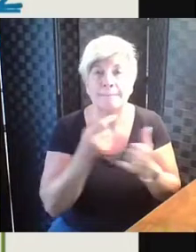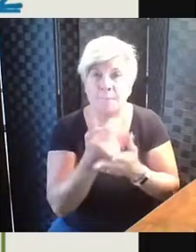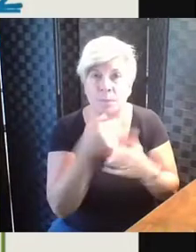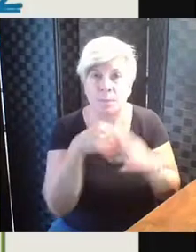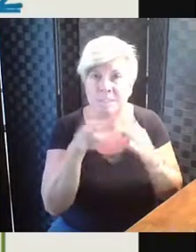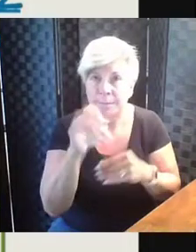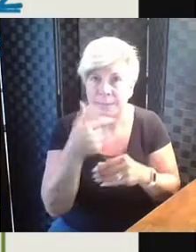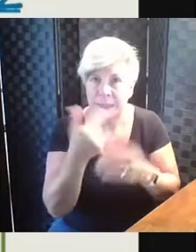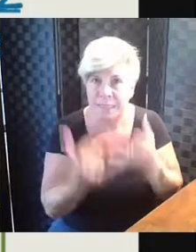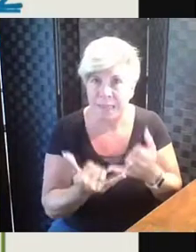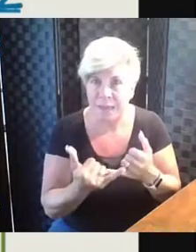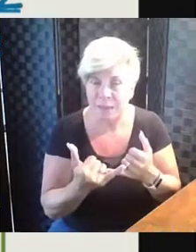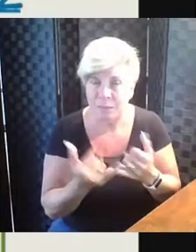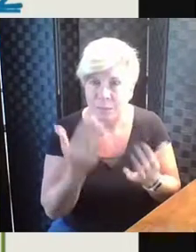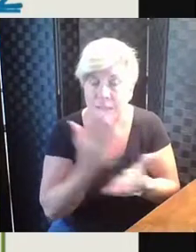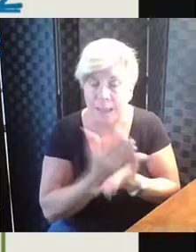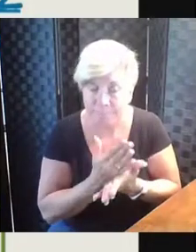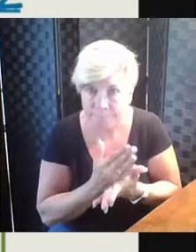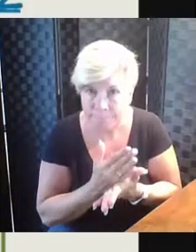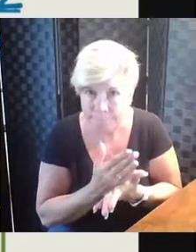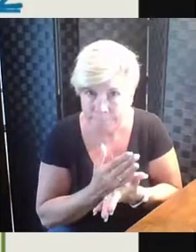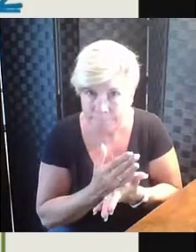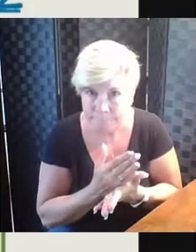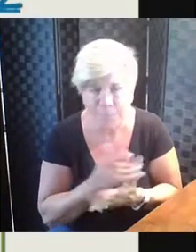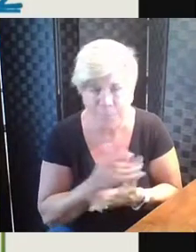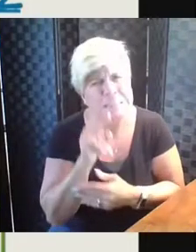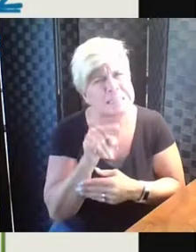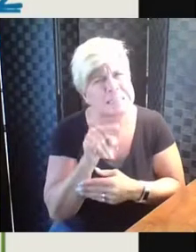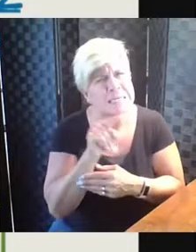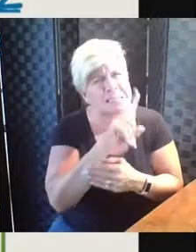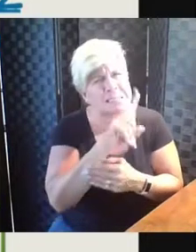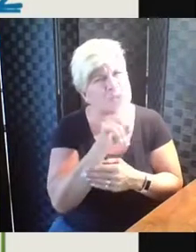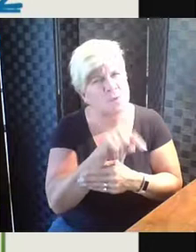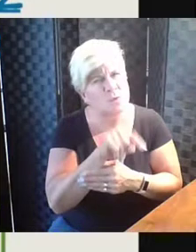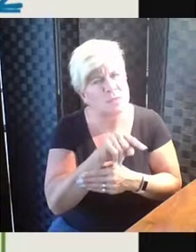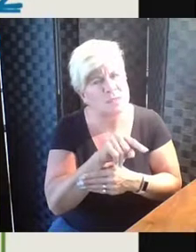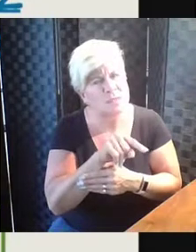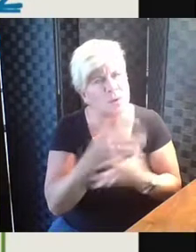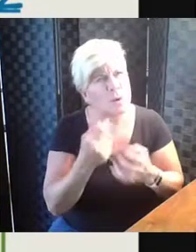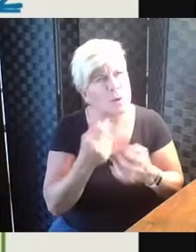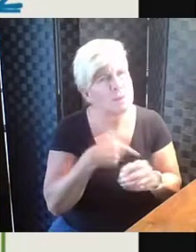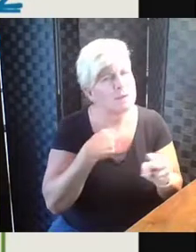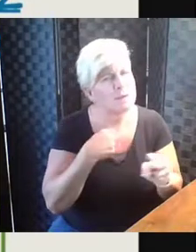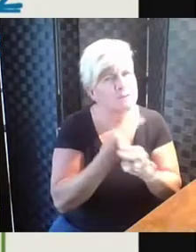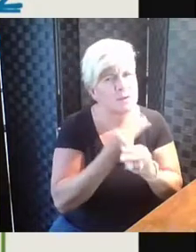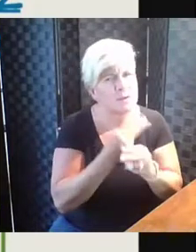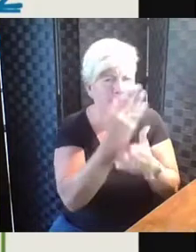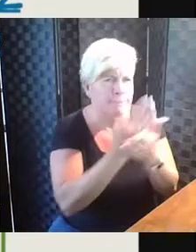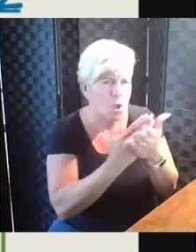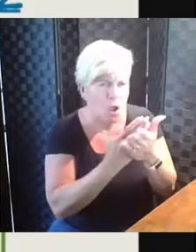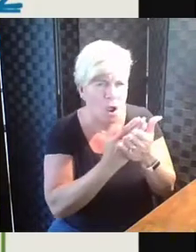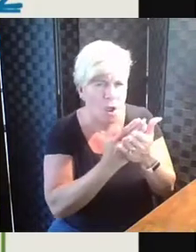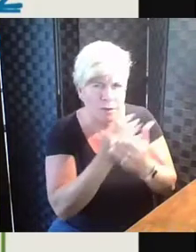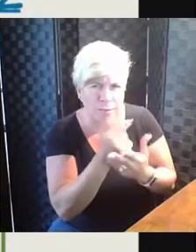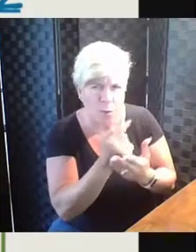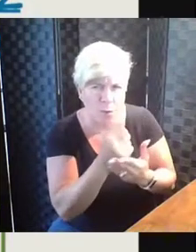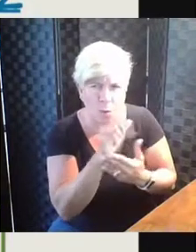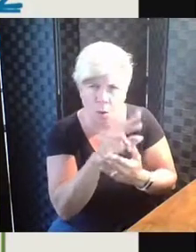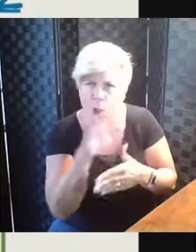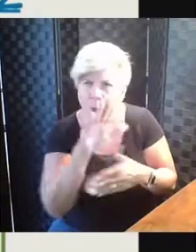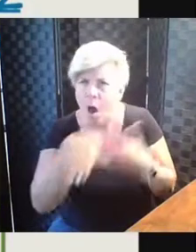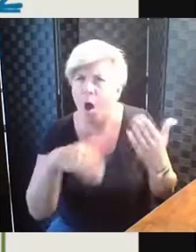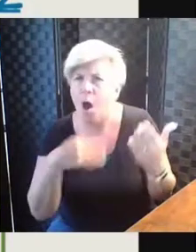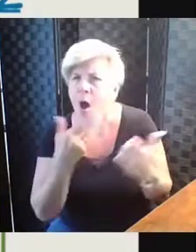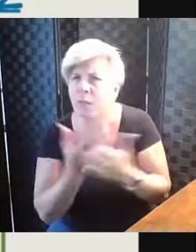bag now? Stop. Does this question want me to figure out part of the marbles or all